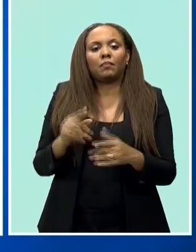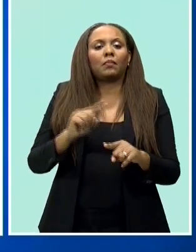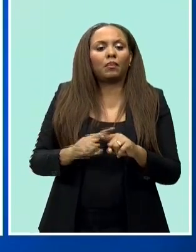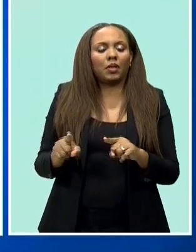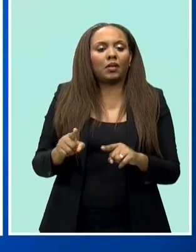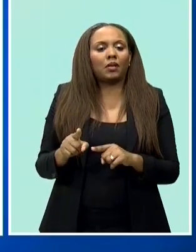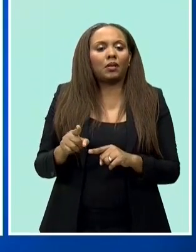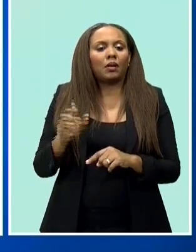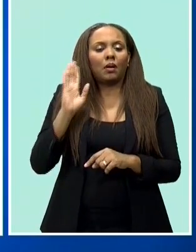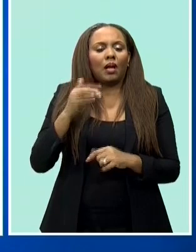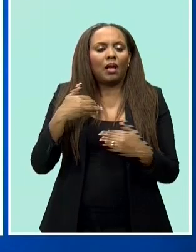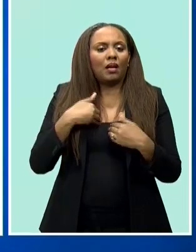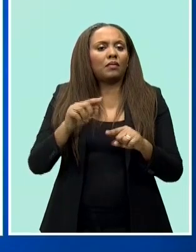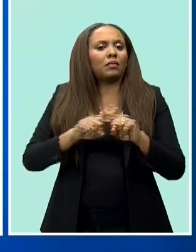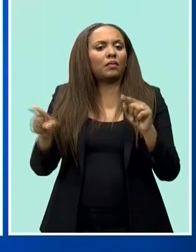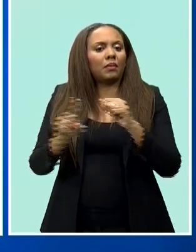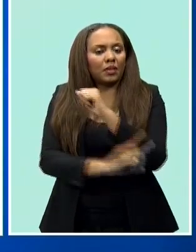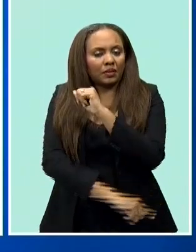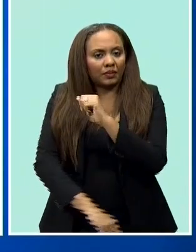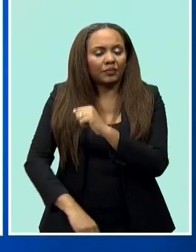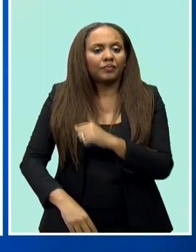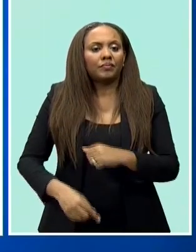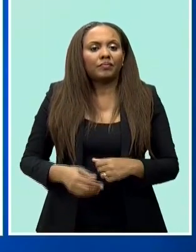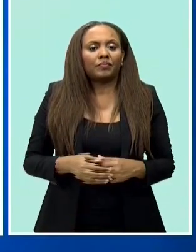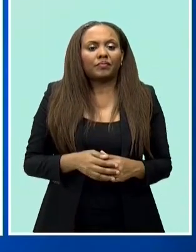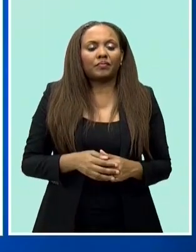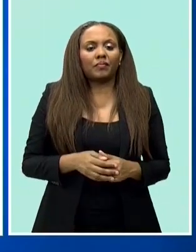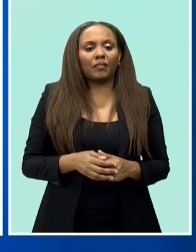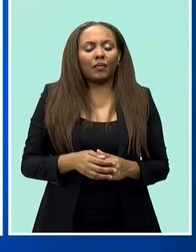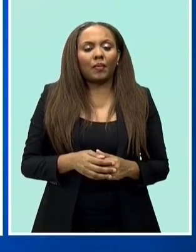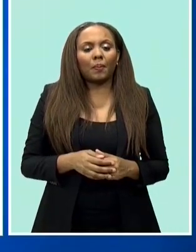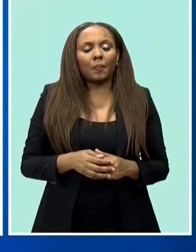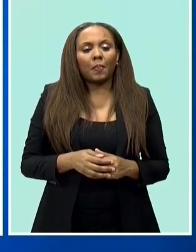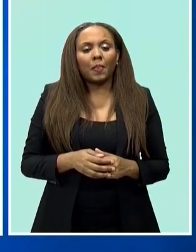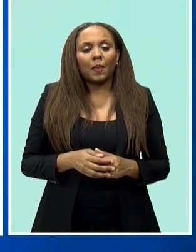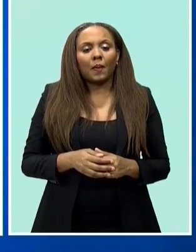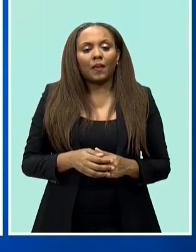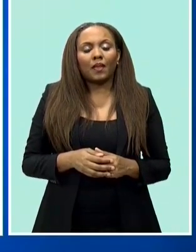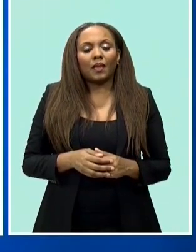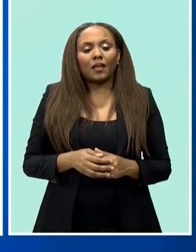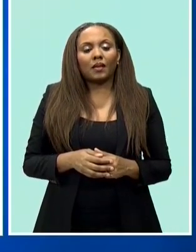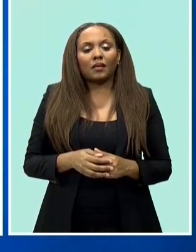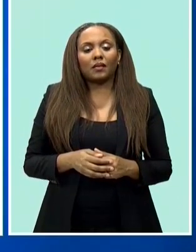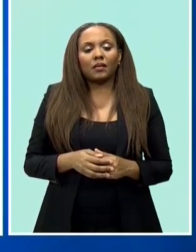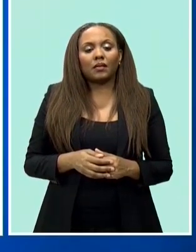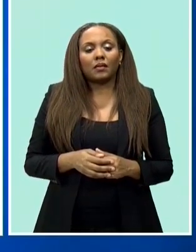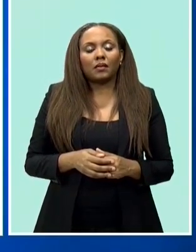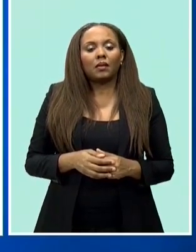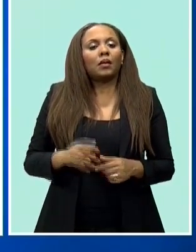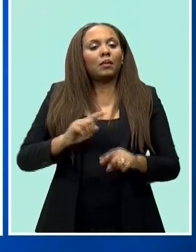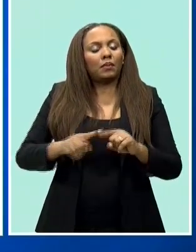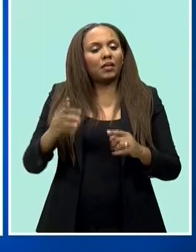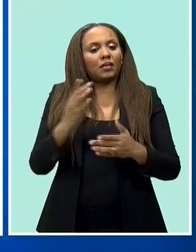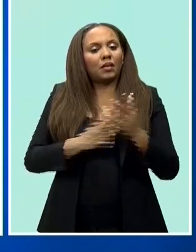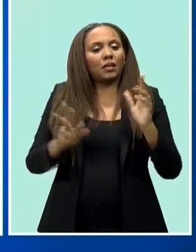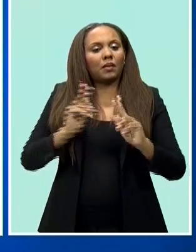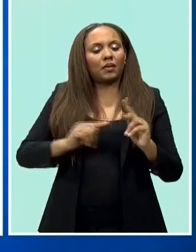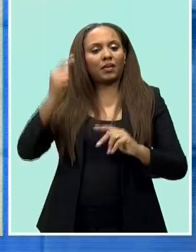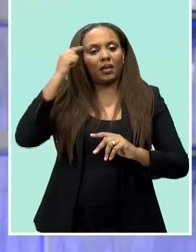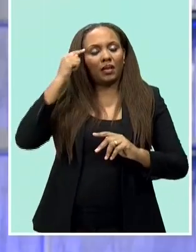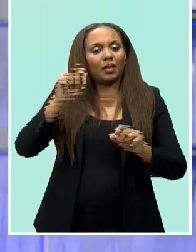alternative sentencing. The move by the government at this time, however, is considered to be in breach of the Constitution of